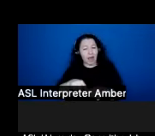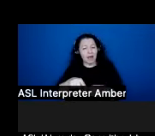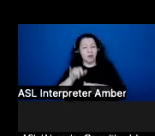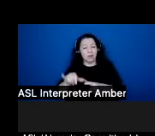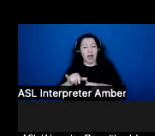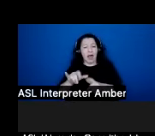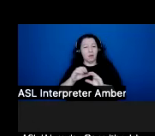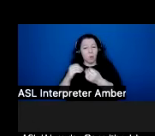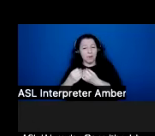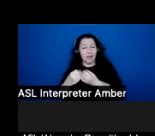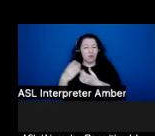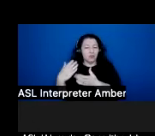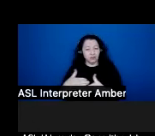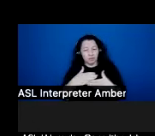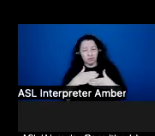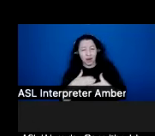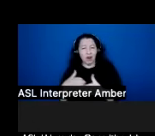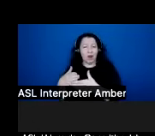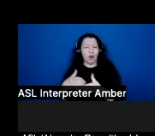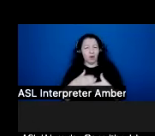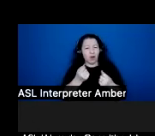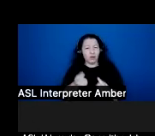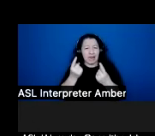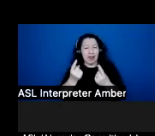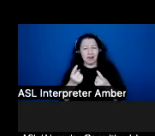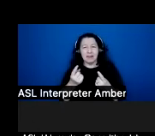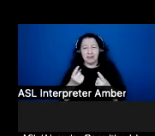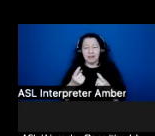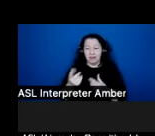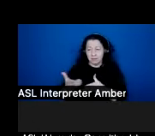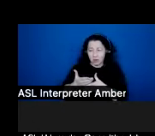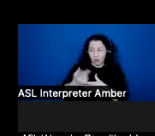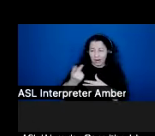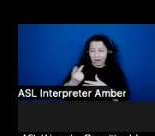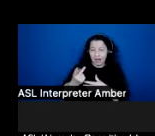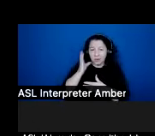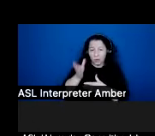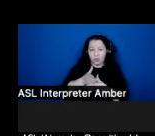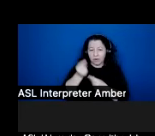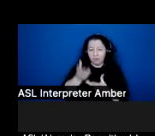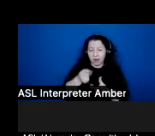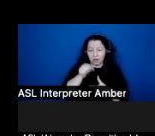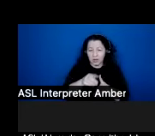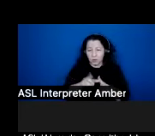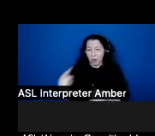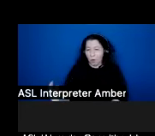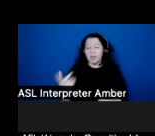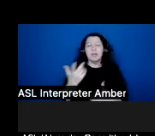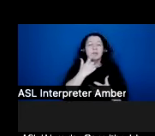handle information, how you're going to communicate to best protect the people that you're trying to serve.